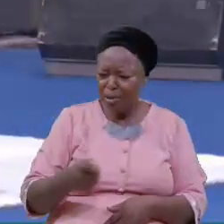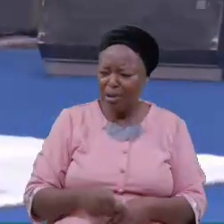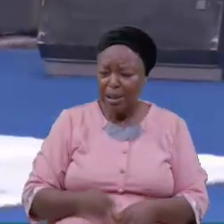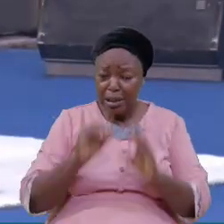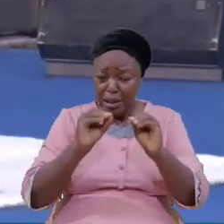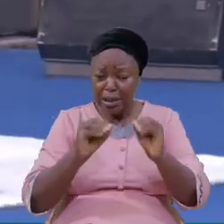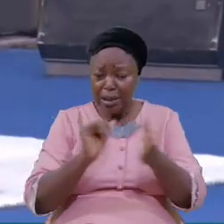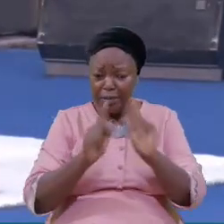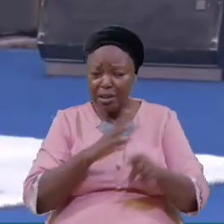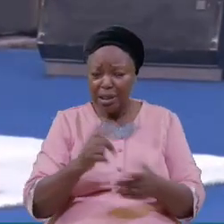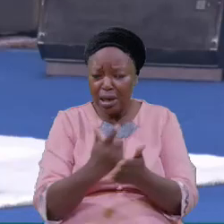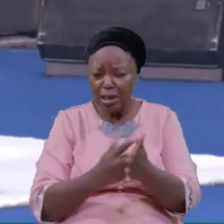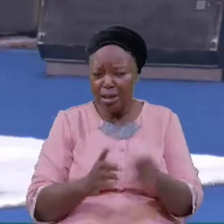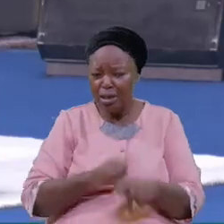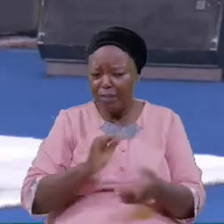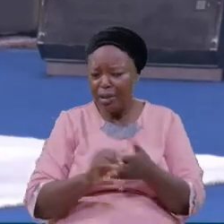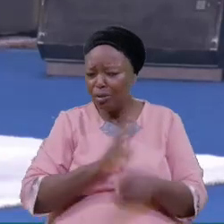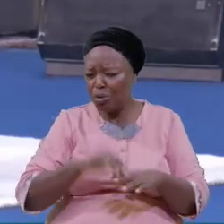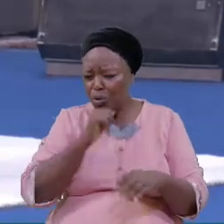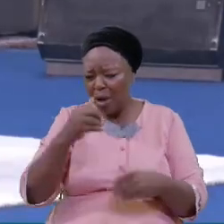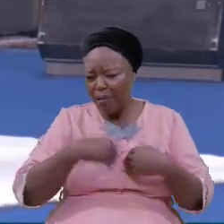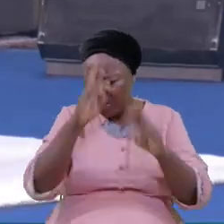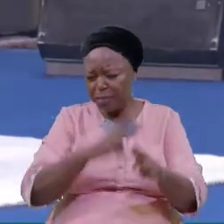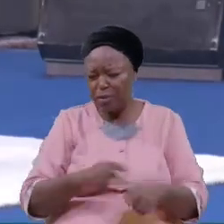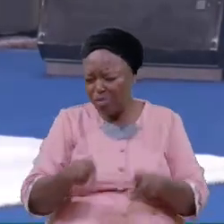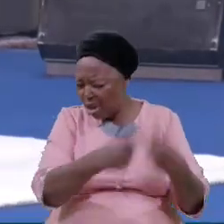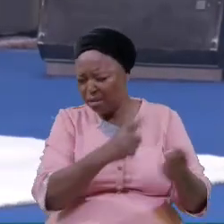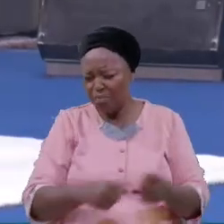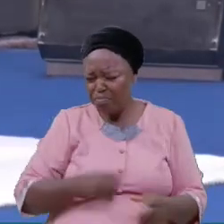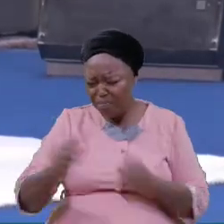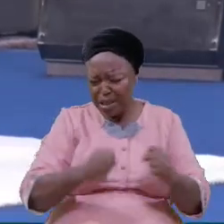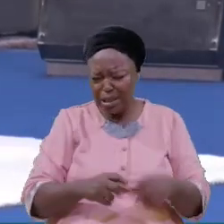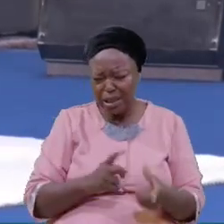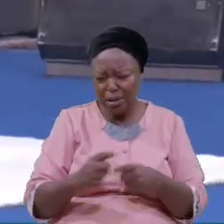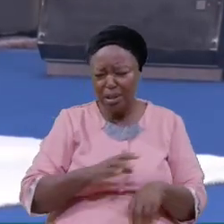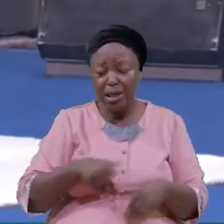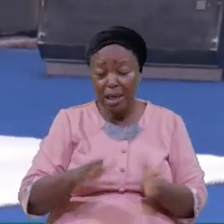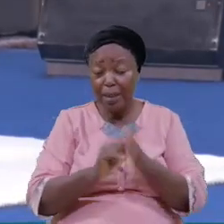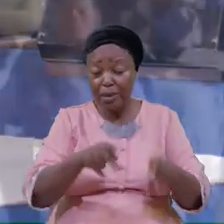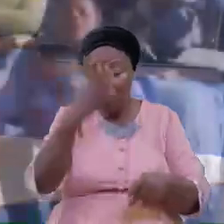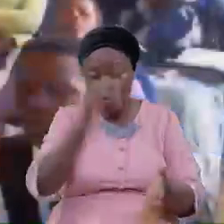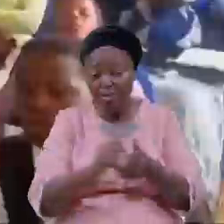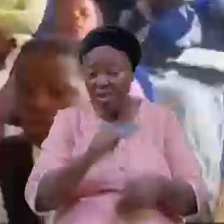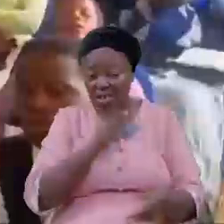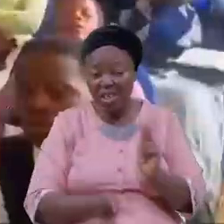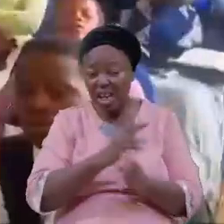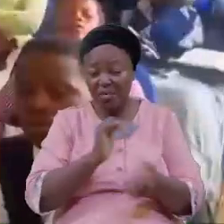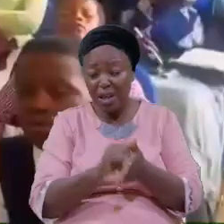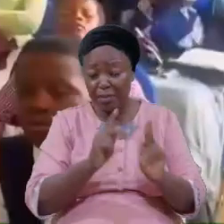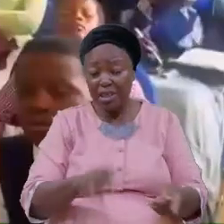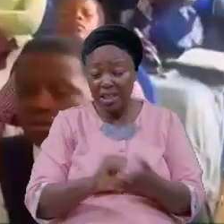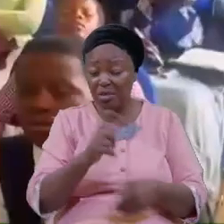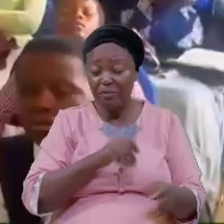lesson. Let him know you're not the kind of person anybody can trample on. Give it to